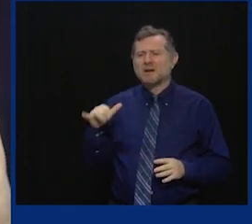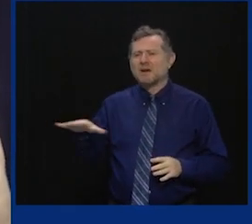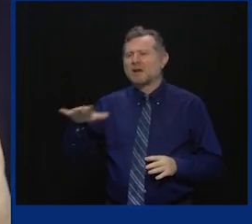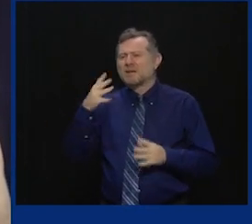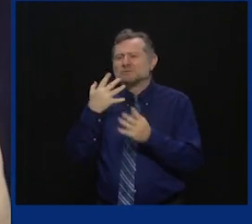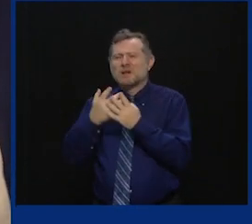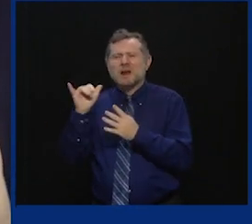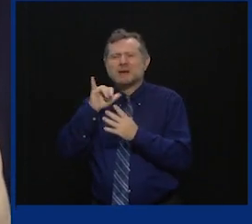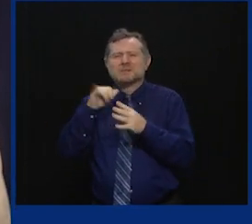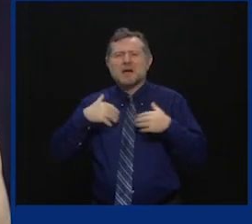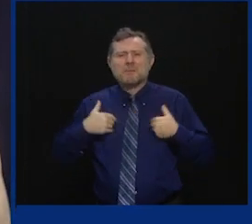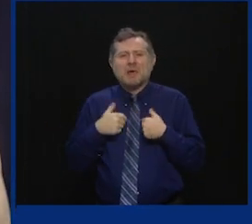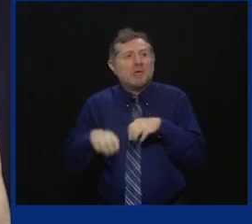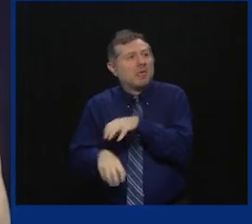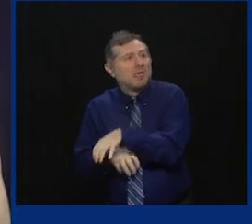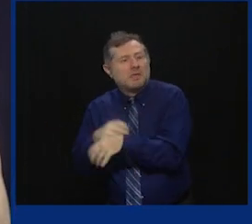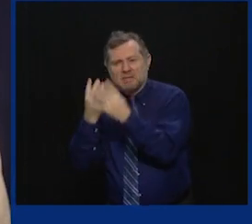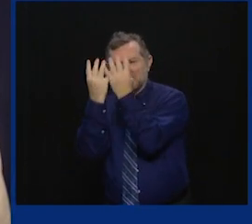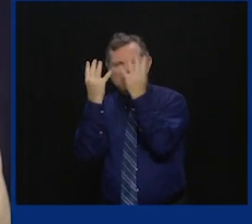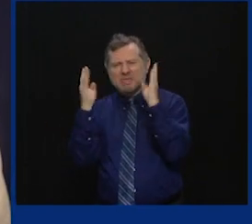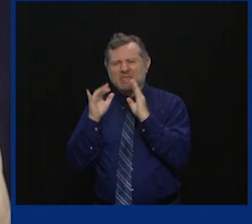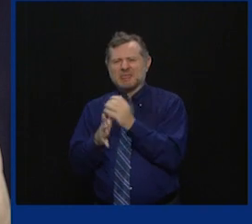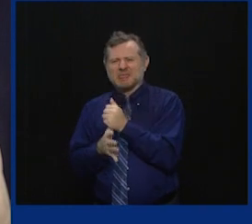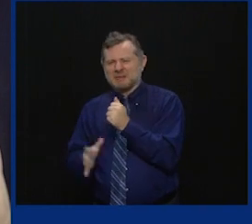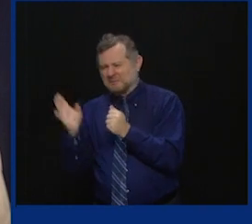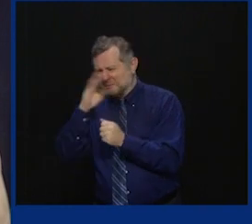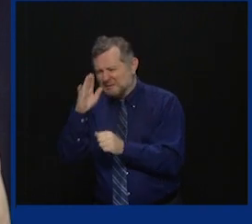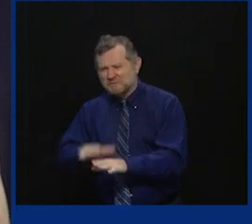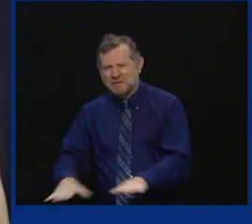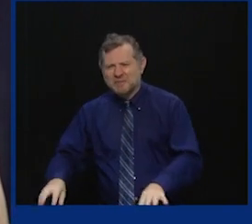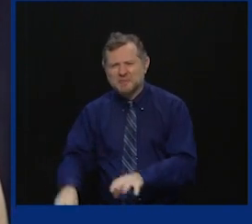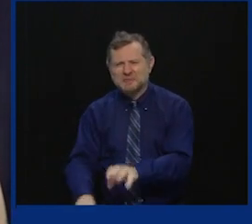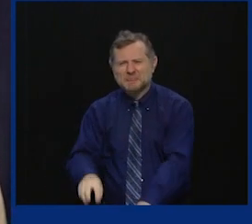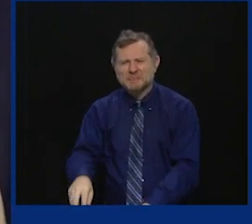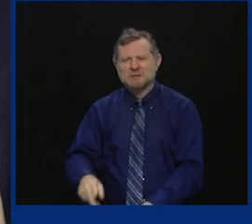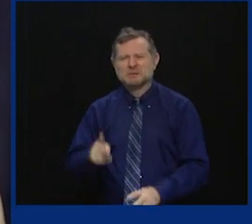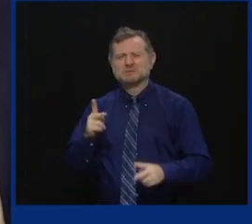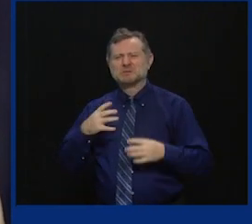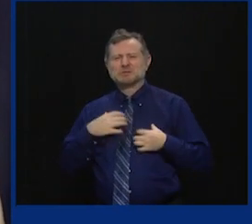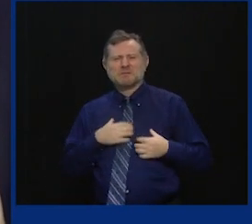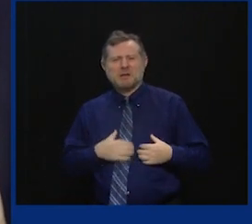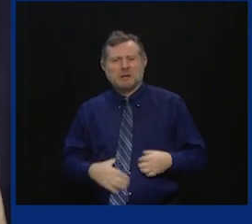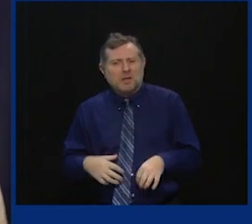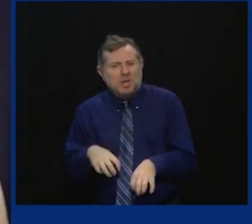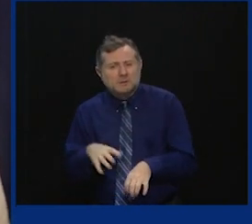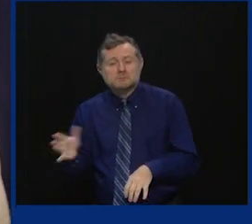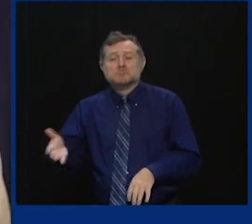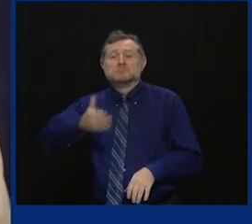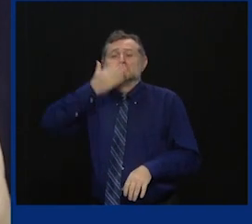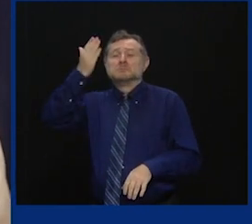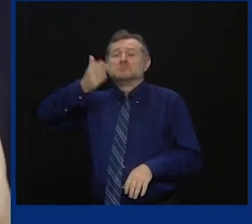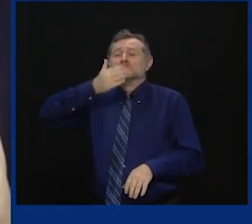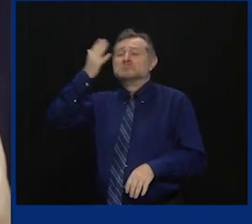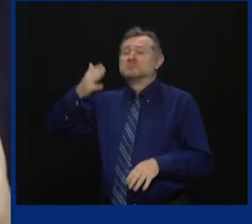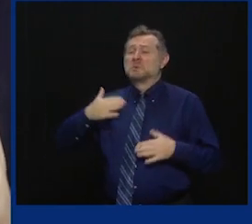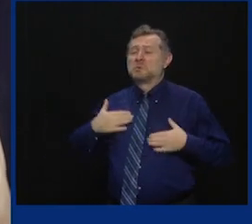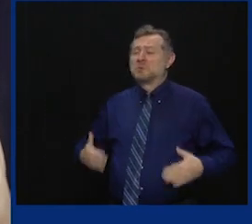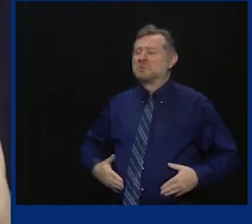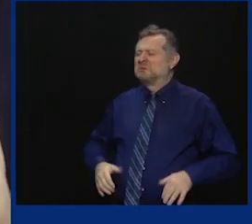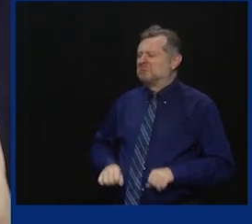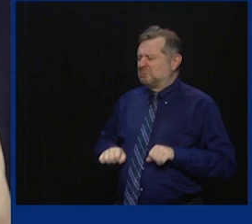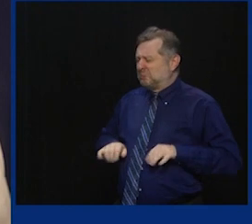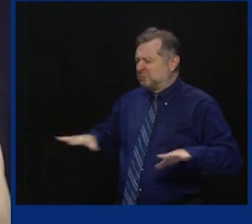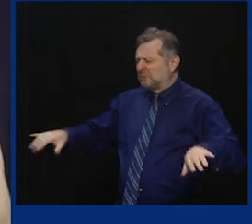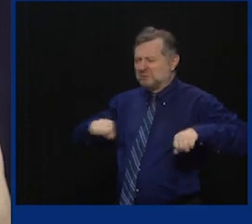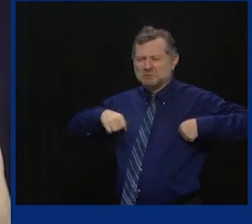ground, starvation, and a stench of human decay that pervaded every corner of the facility. And as a society, we cannot afford